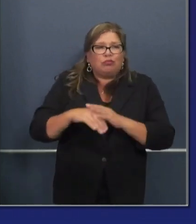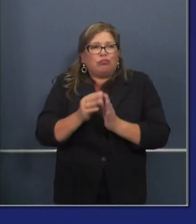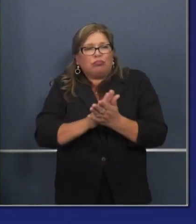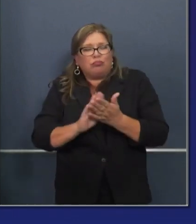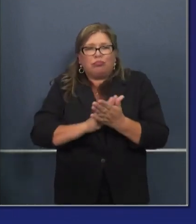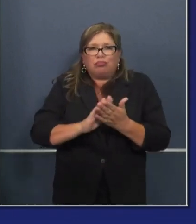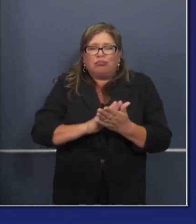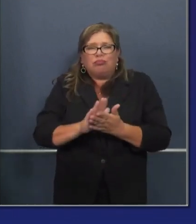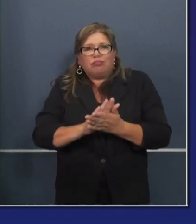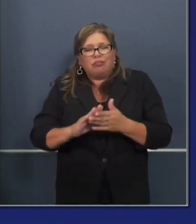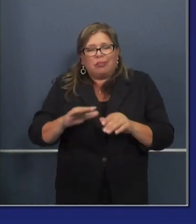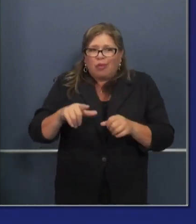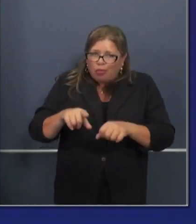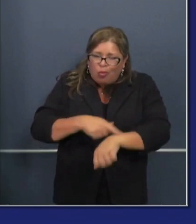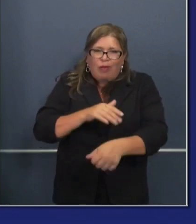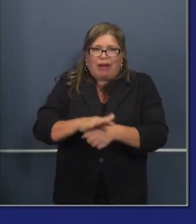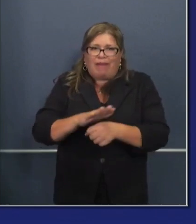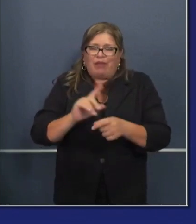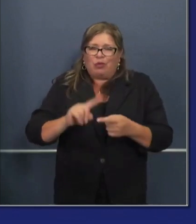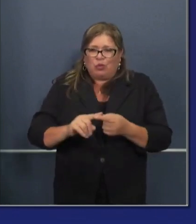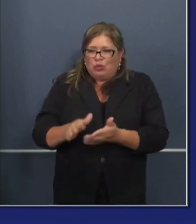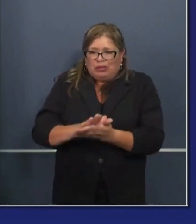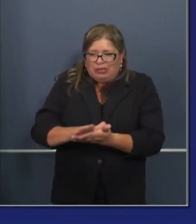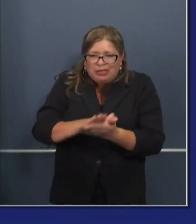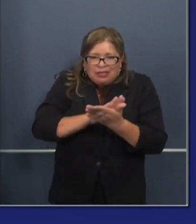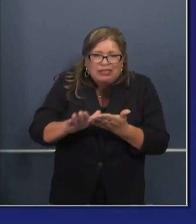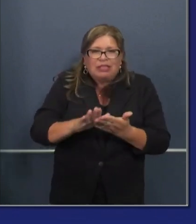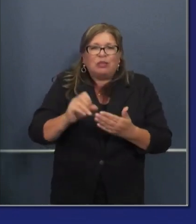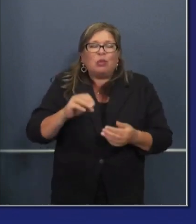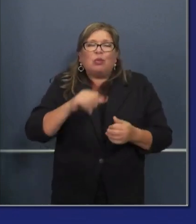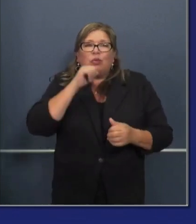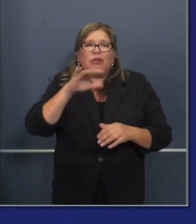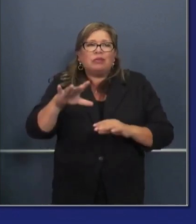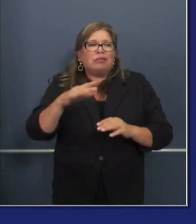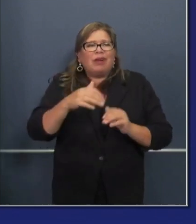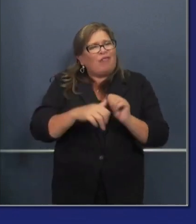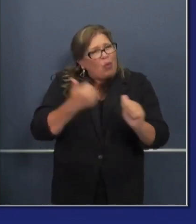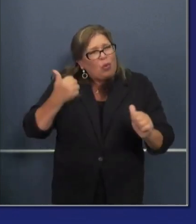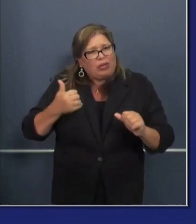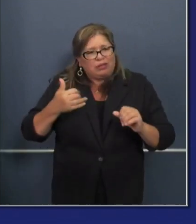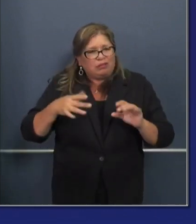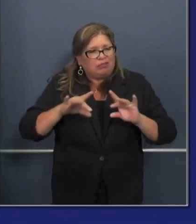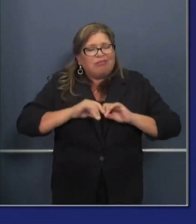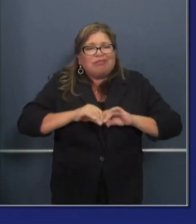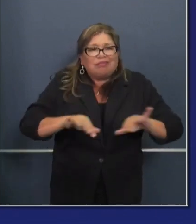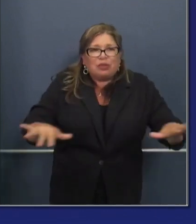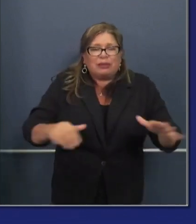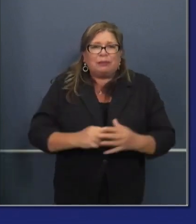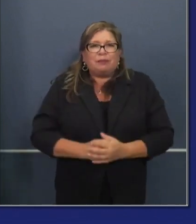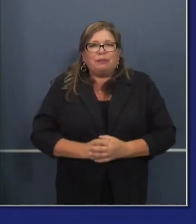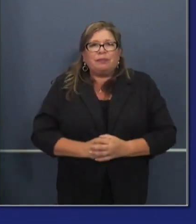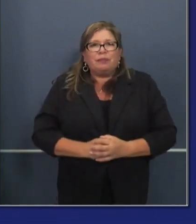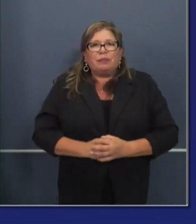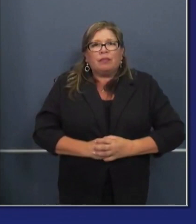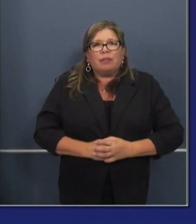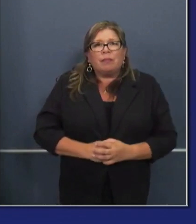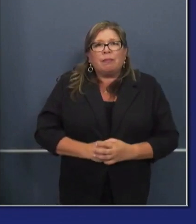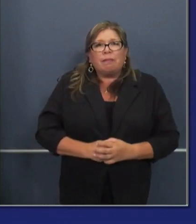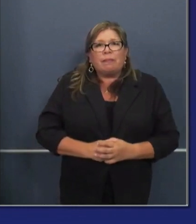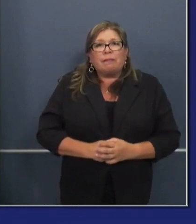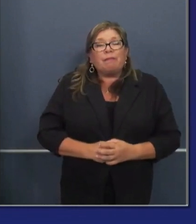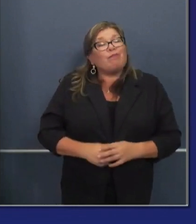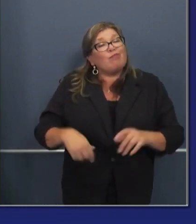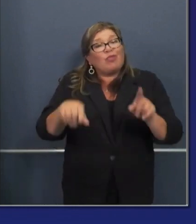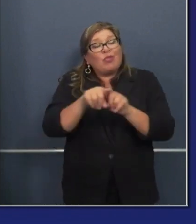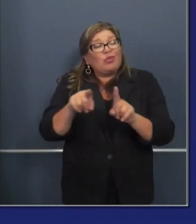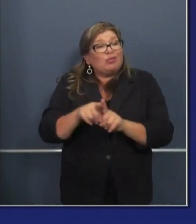transmission. Answer the call. We're having contact tracers from throughout the state, whether it's locally in your counties or